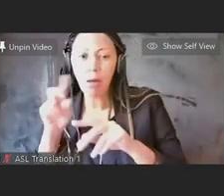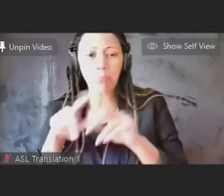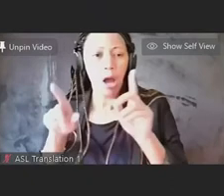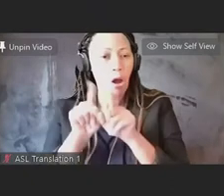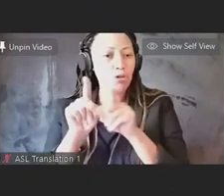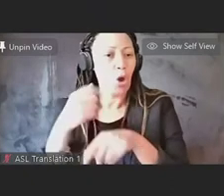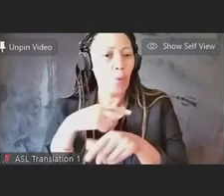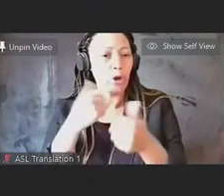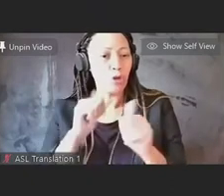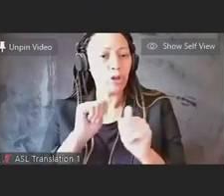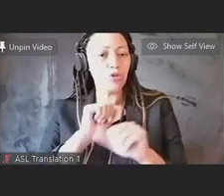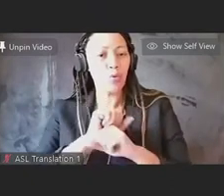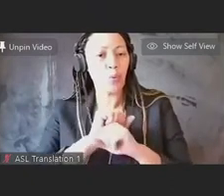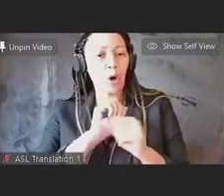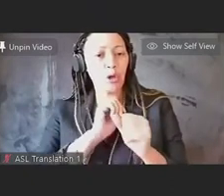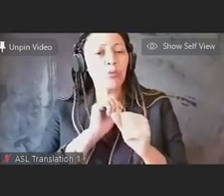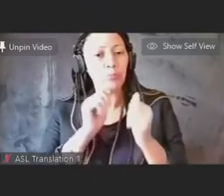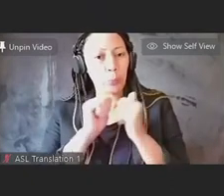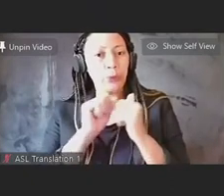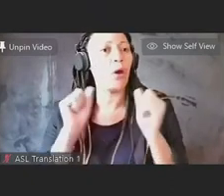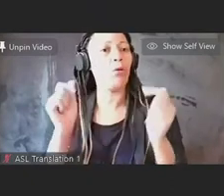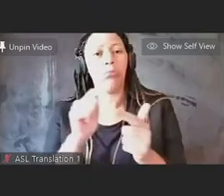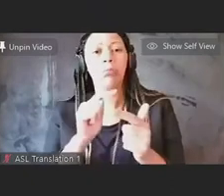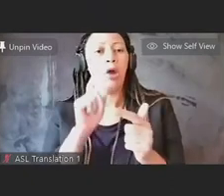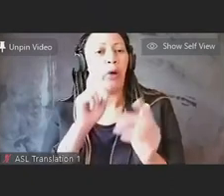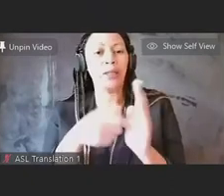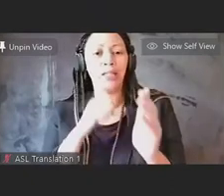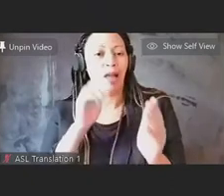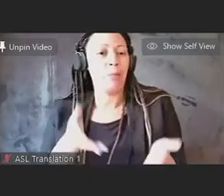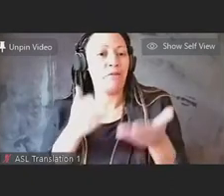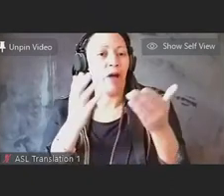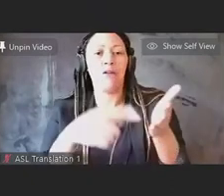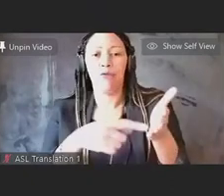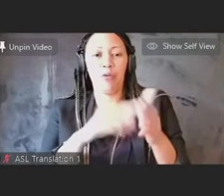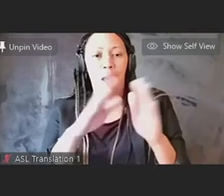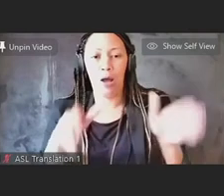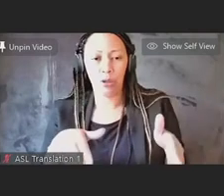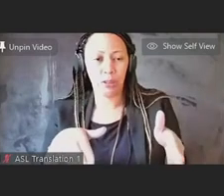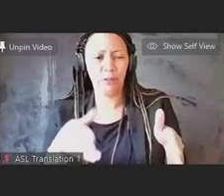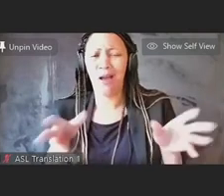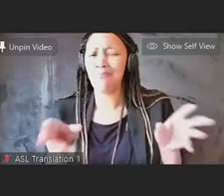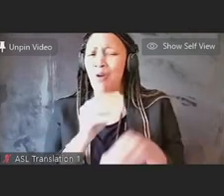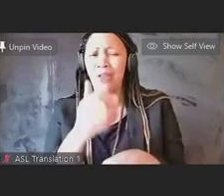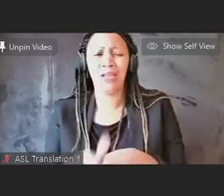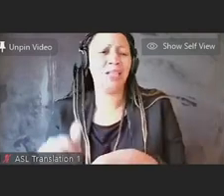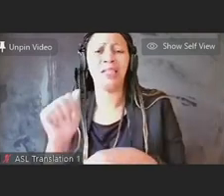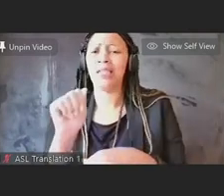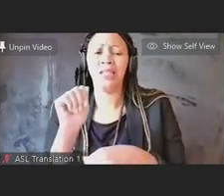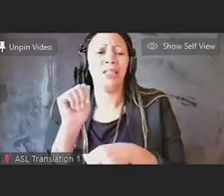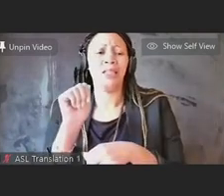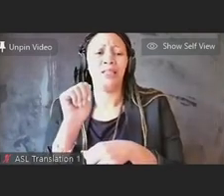trying to work closely with everybody, recognizing that we're not providing affordable housing. And I, more than anybody, am on board with the